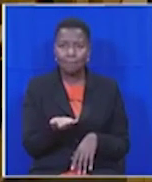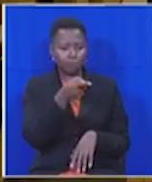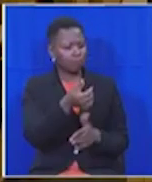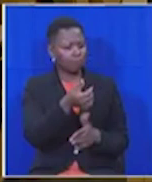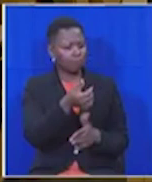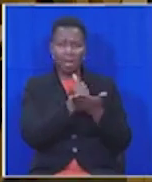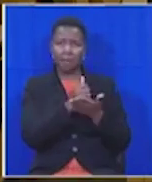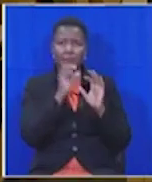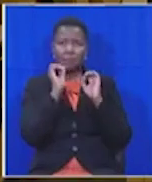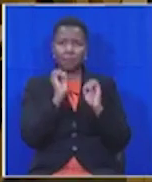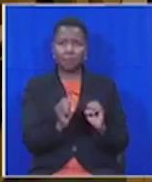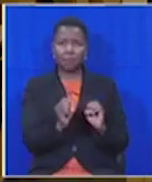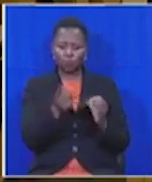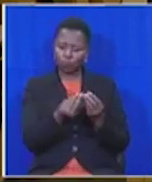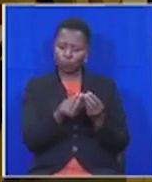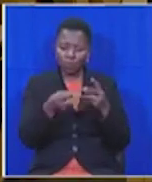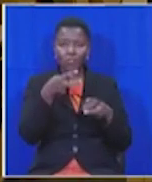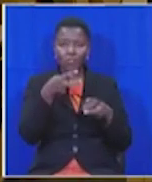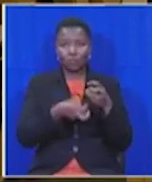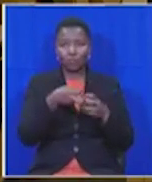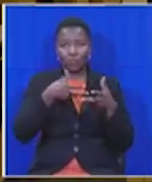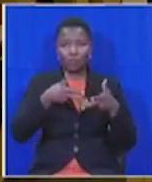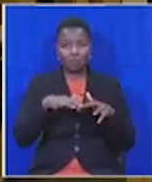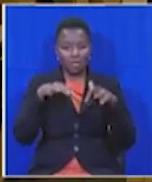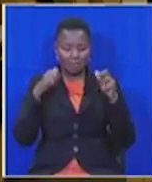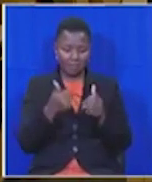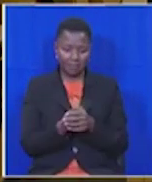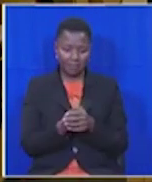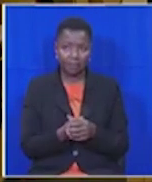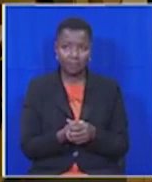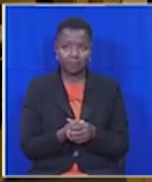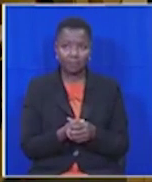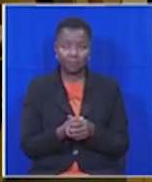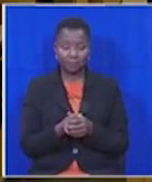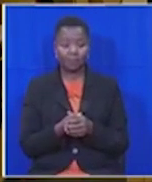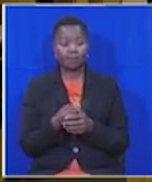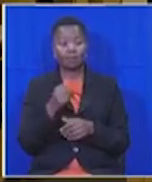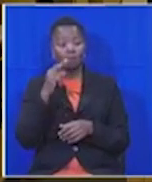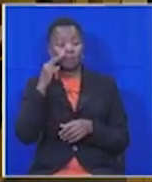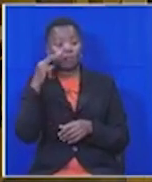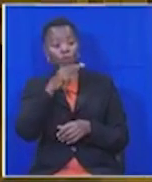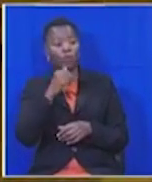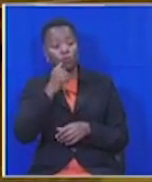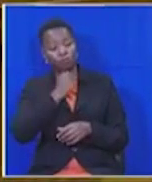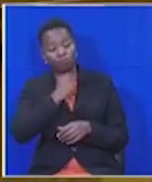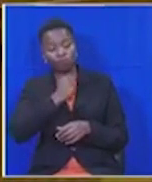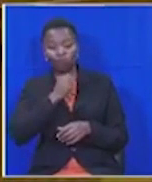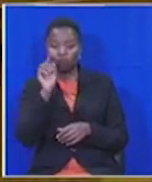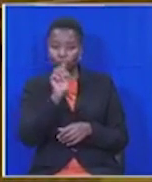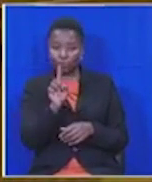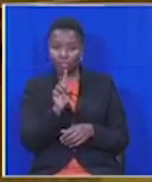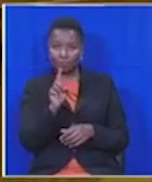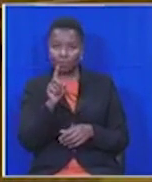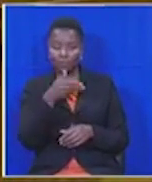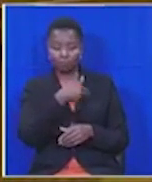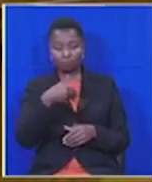assisting us to address these challenges in the chamber. Our view, Honorable Speaker, is that these rules should